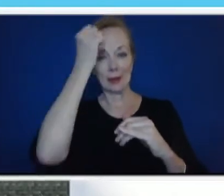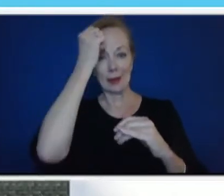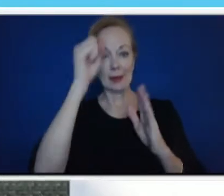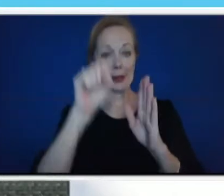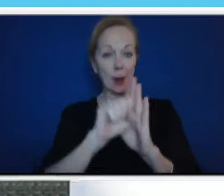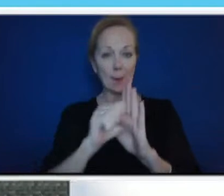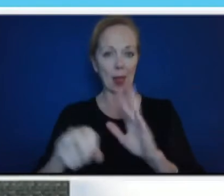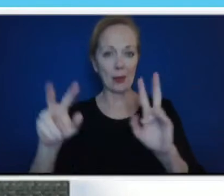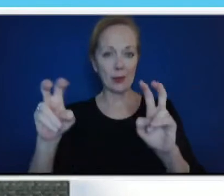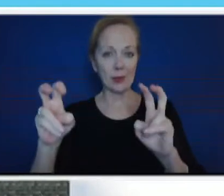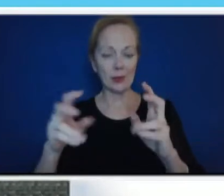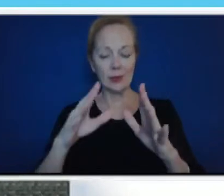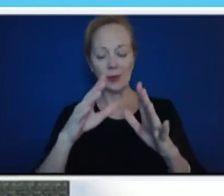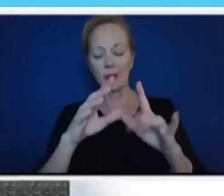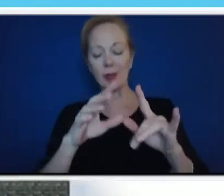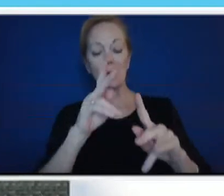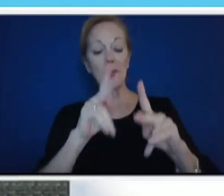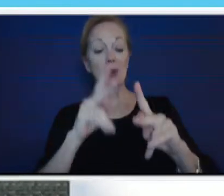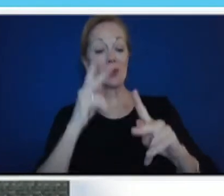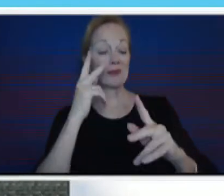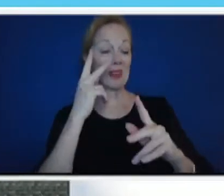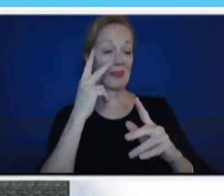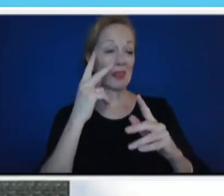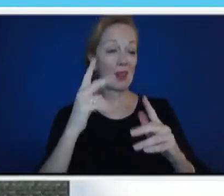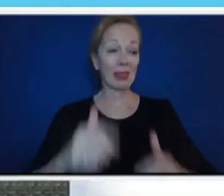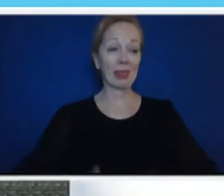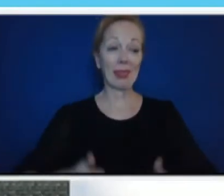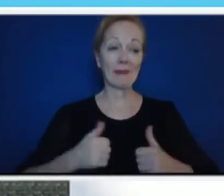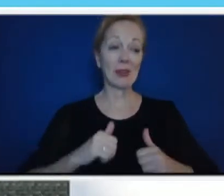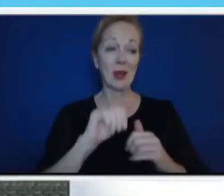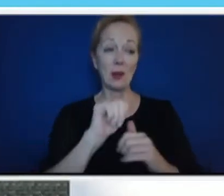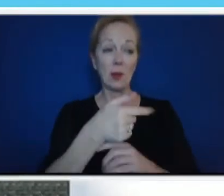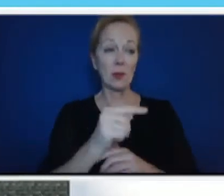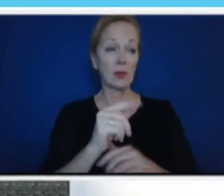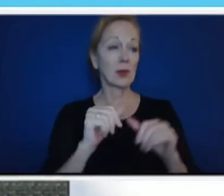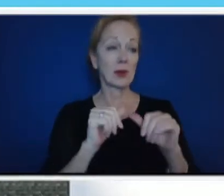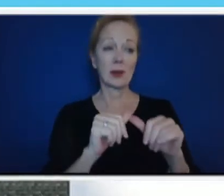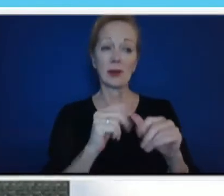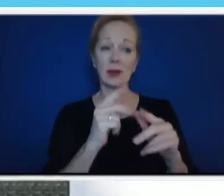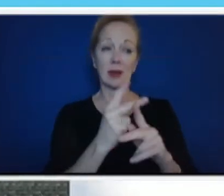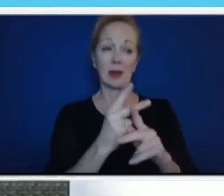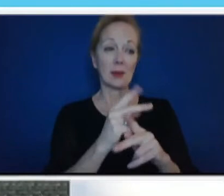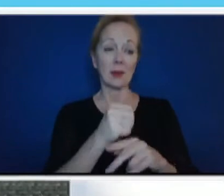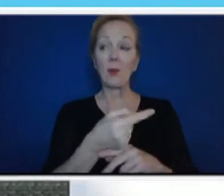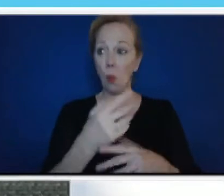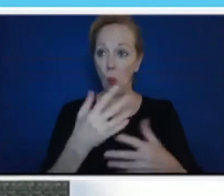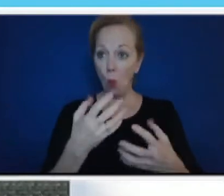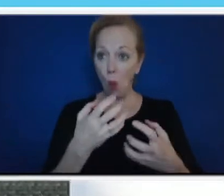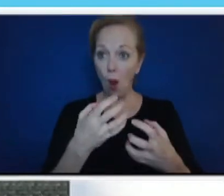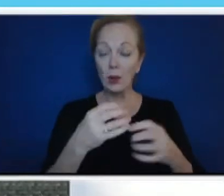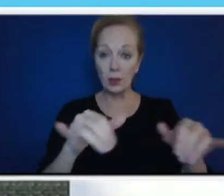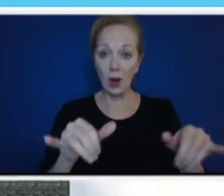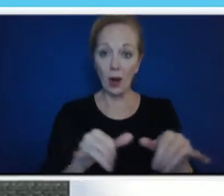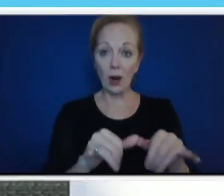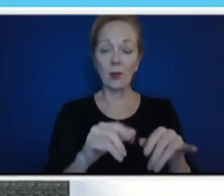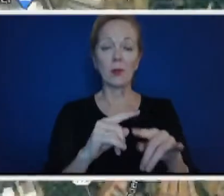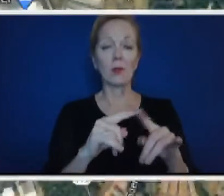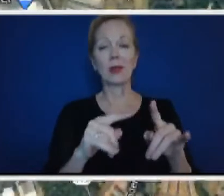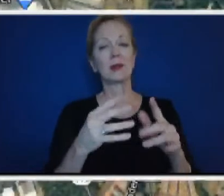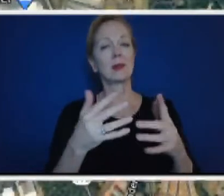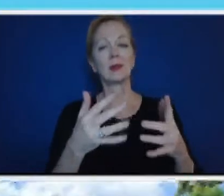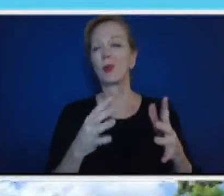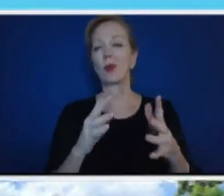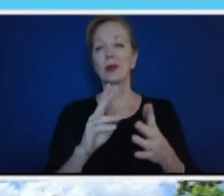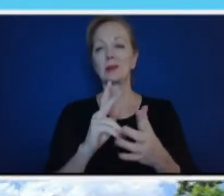folks that have maybe lived in an apartment. They don't want to maintain a yard on their own. They like to have a yard. So this is something this brings